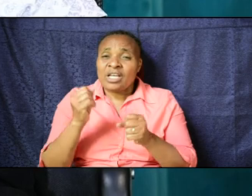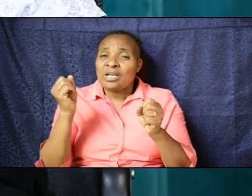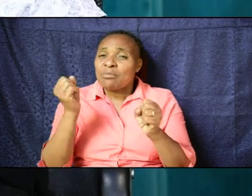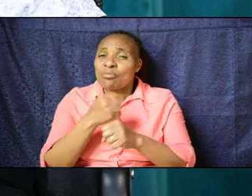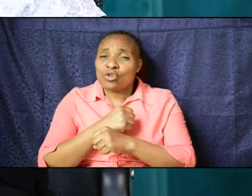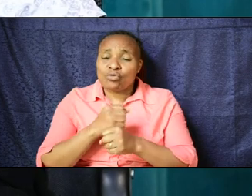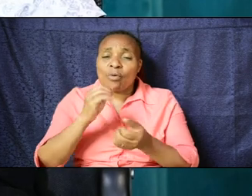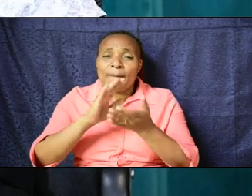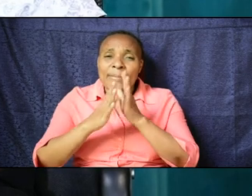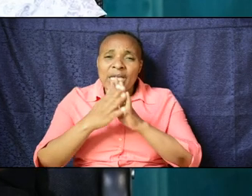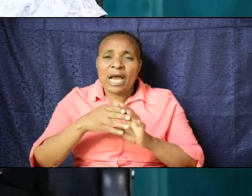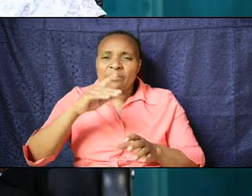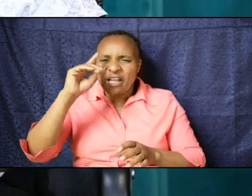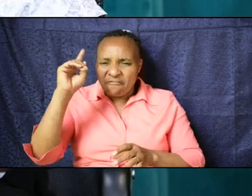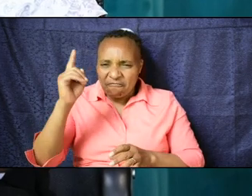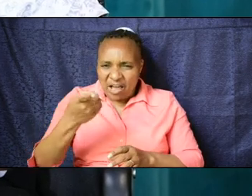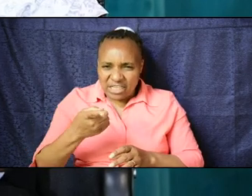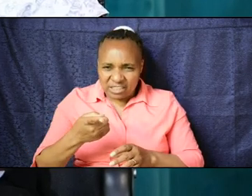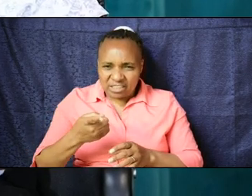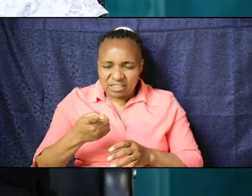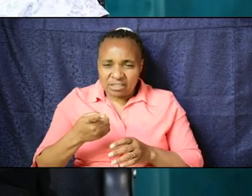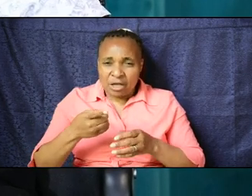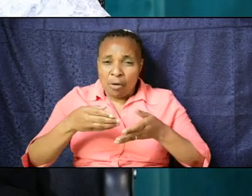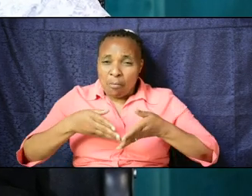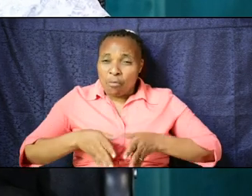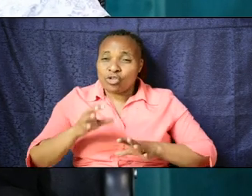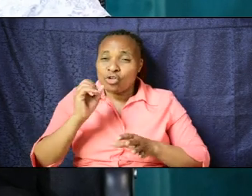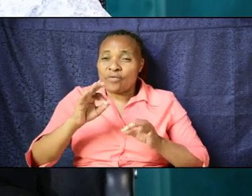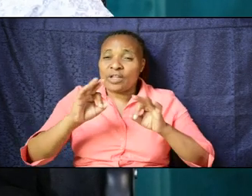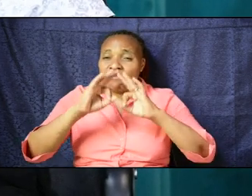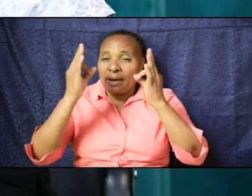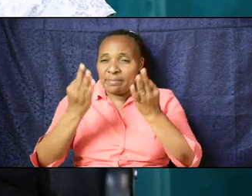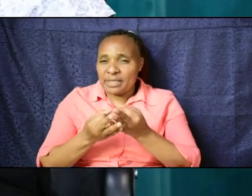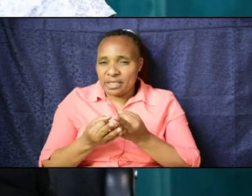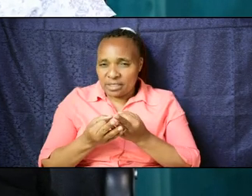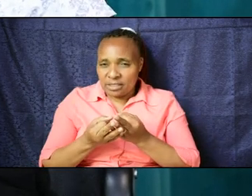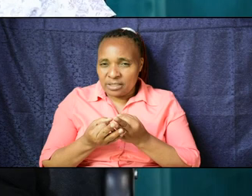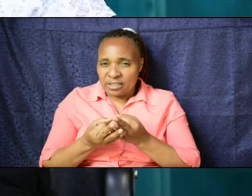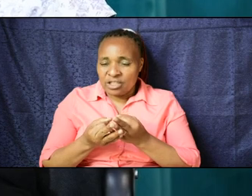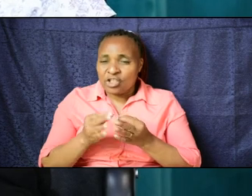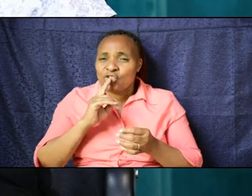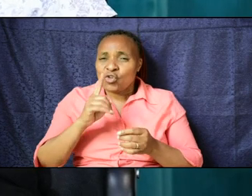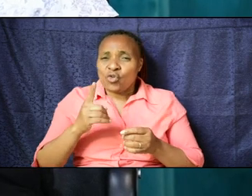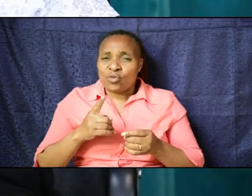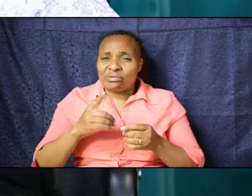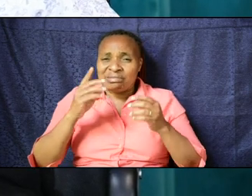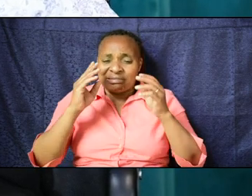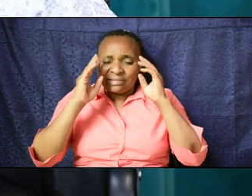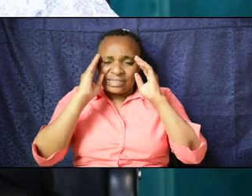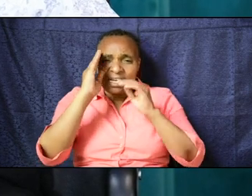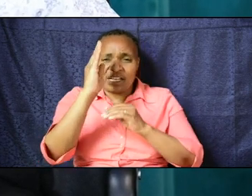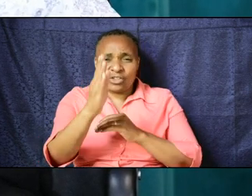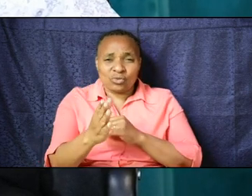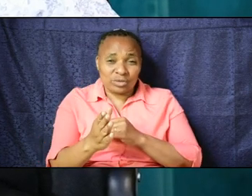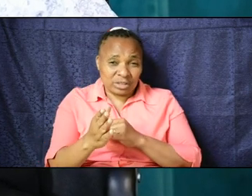the firstborns of the family are not killed. So these are the